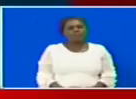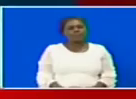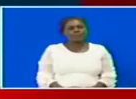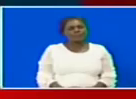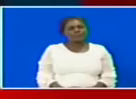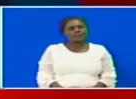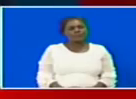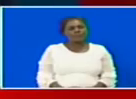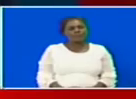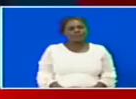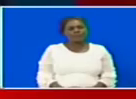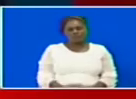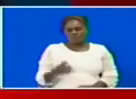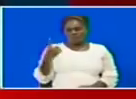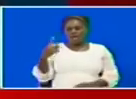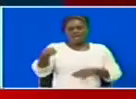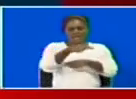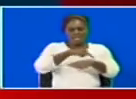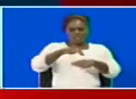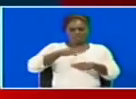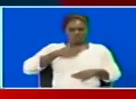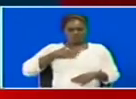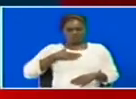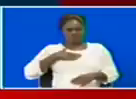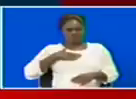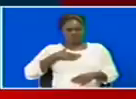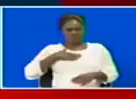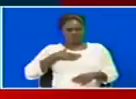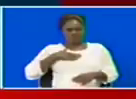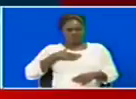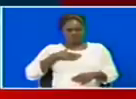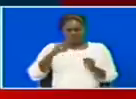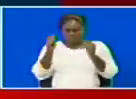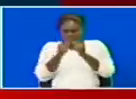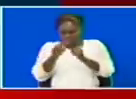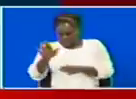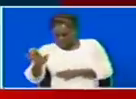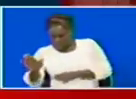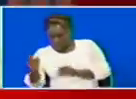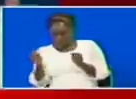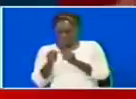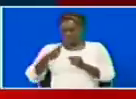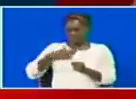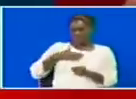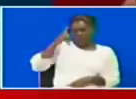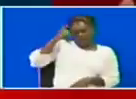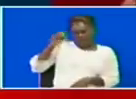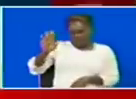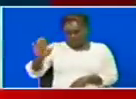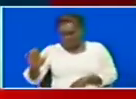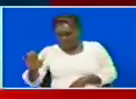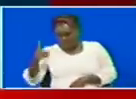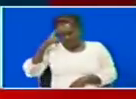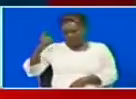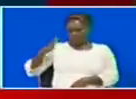now we are one nation and their pain is our pain their dreams are our dreams